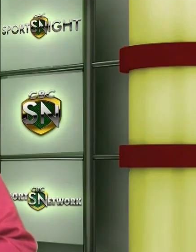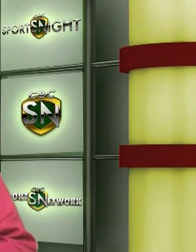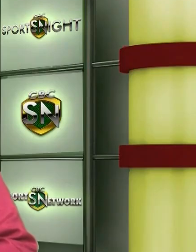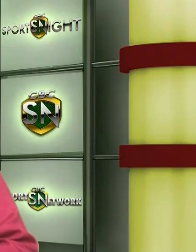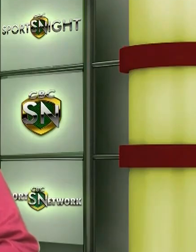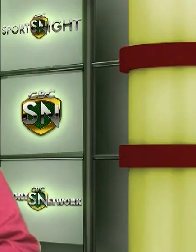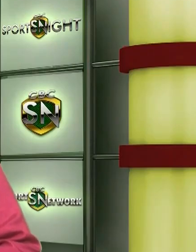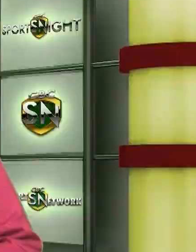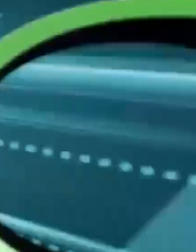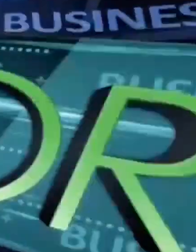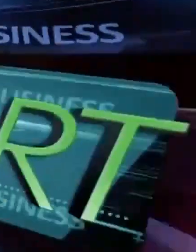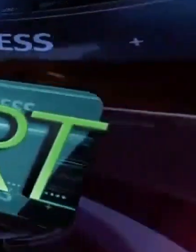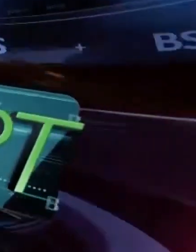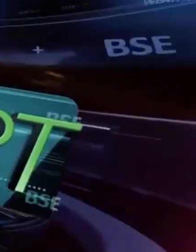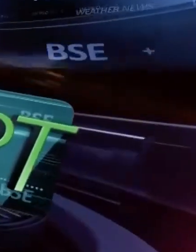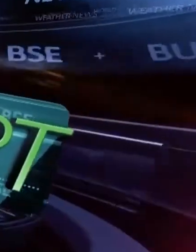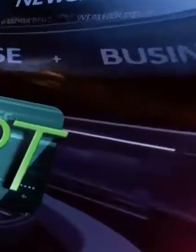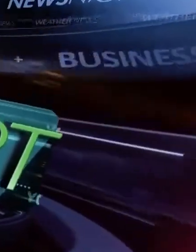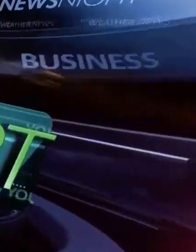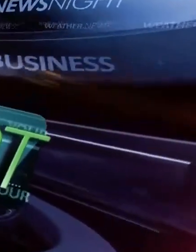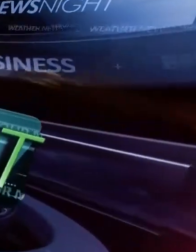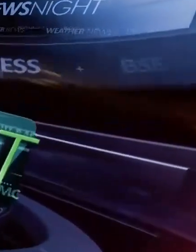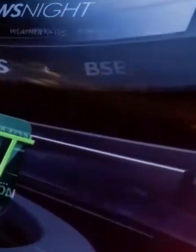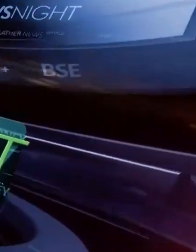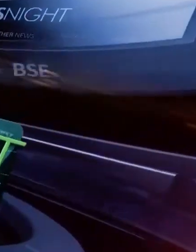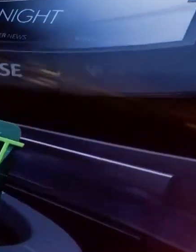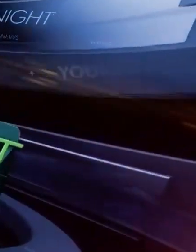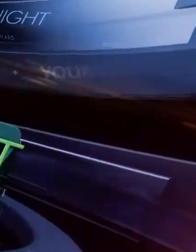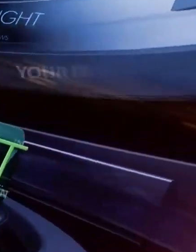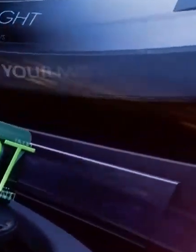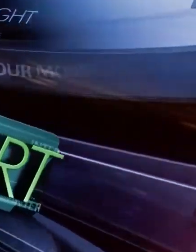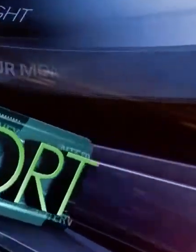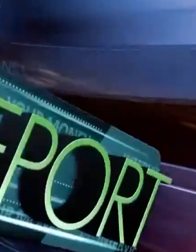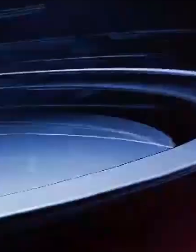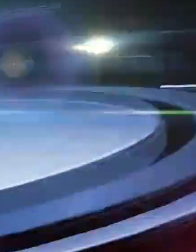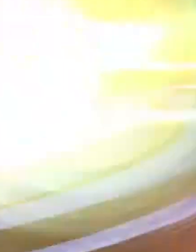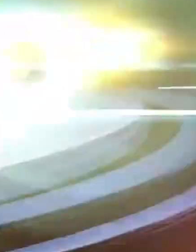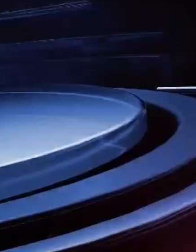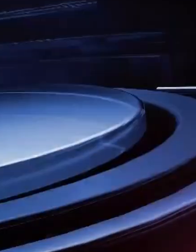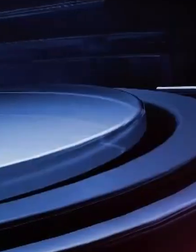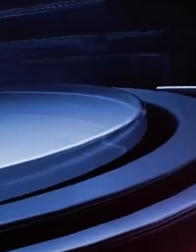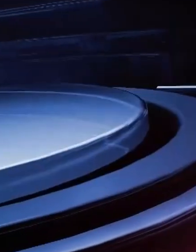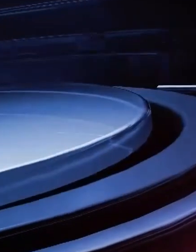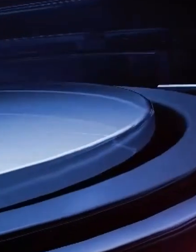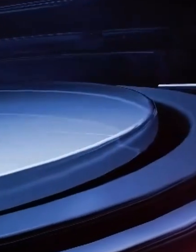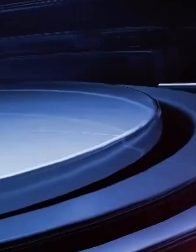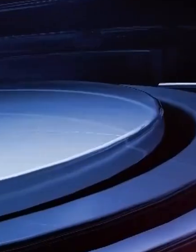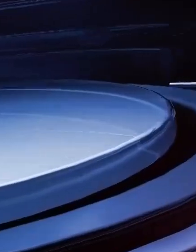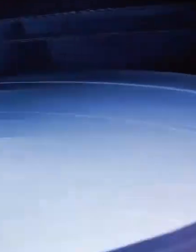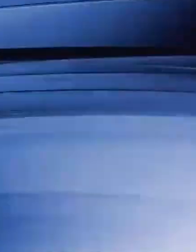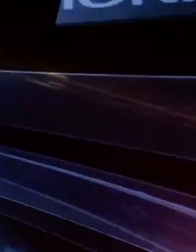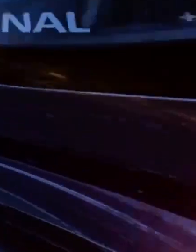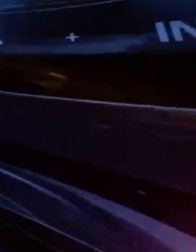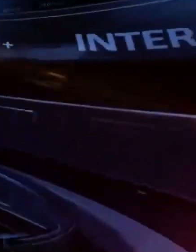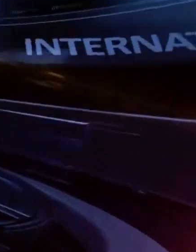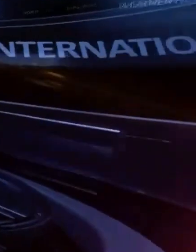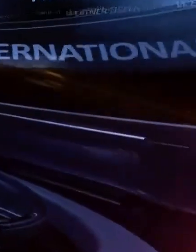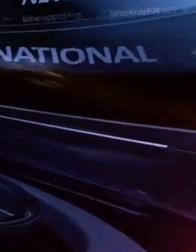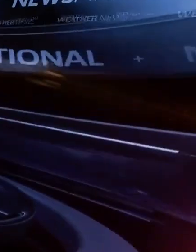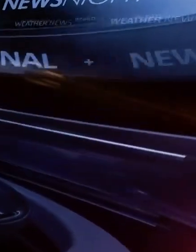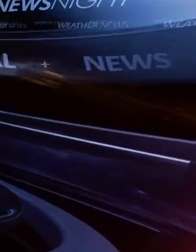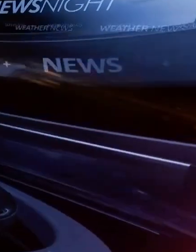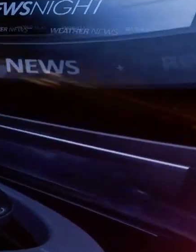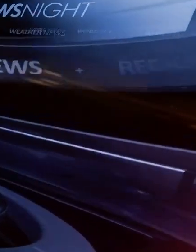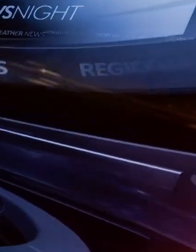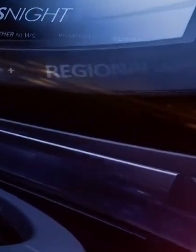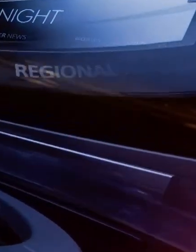tomorrow's Sports Night. The Business Report is brought to you with the kind compliments of the National Insurance and Social Security Service. More than a